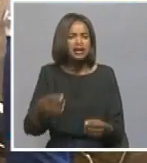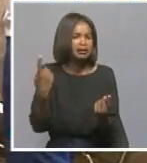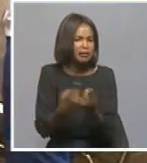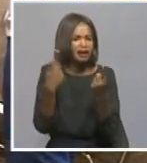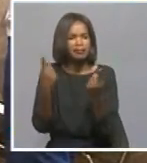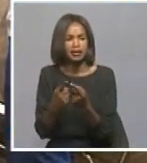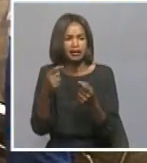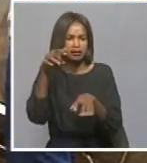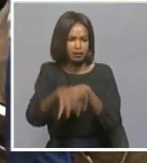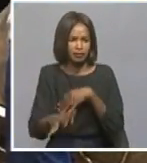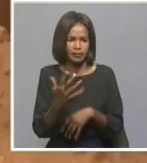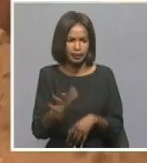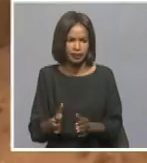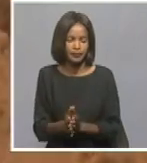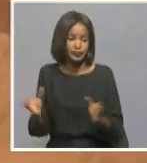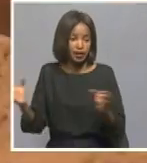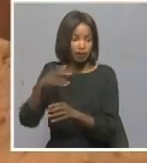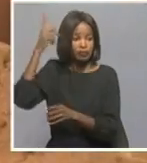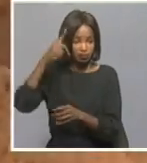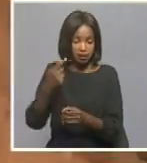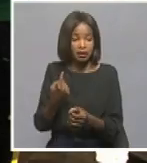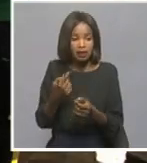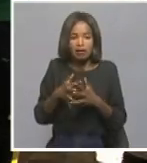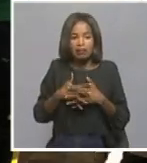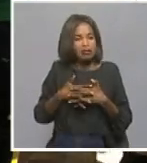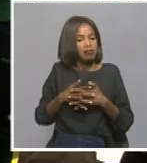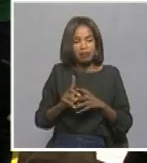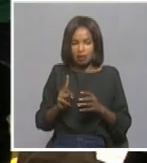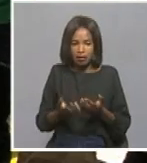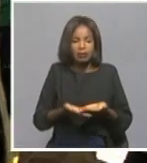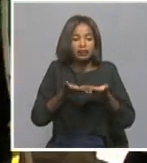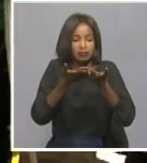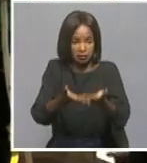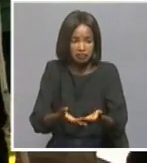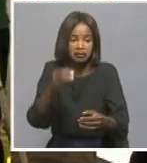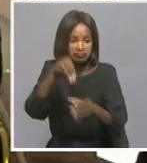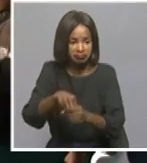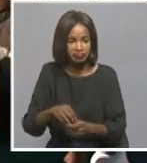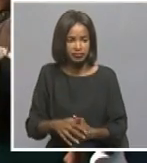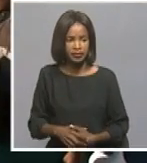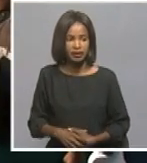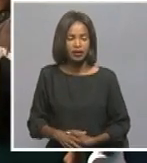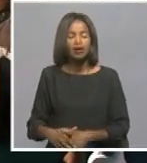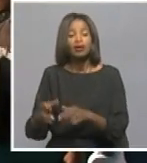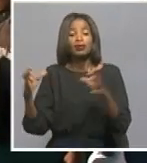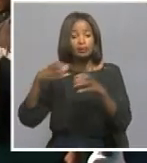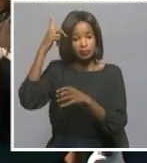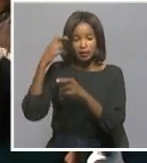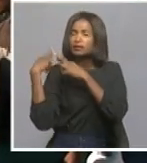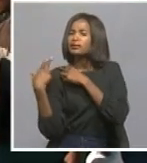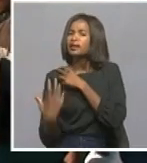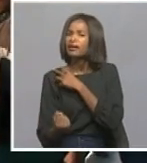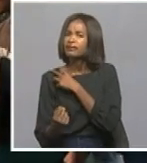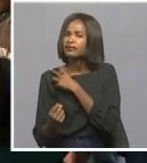Political parties are also bringing their part in helping vulnerable members of society. We also, because we are having the responsibility,